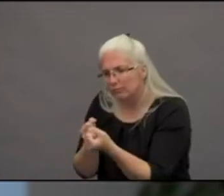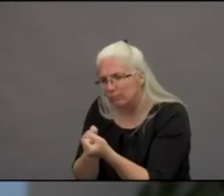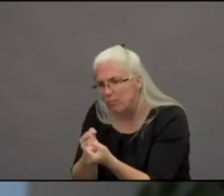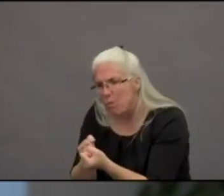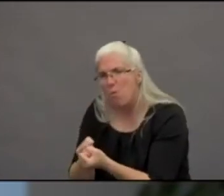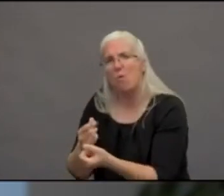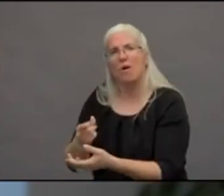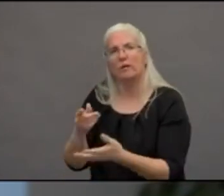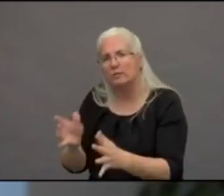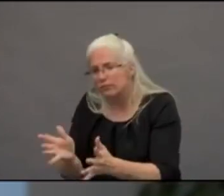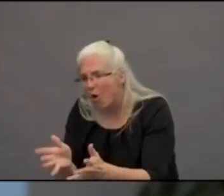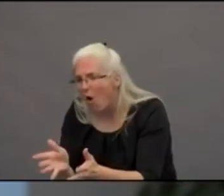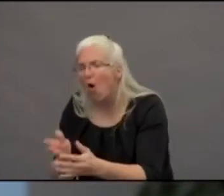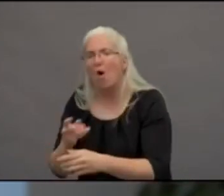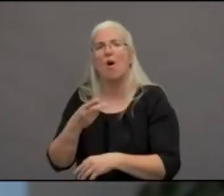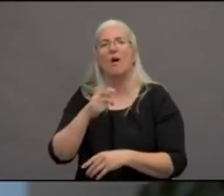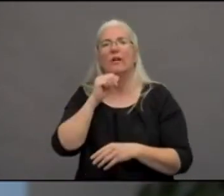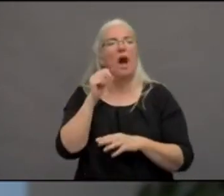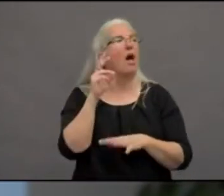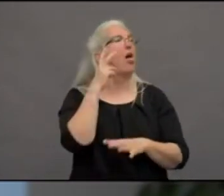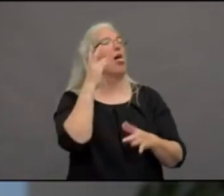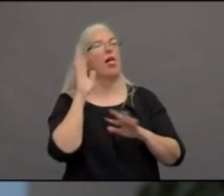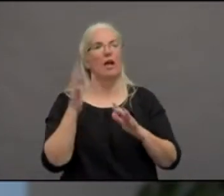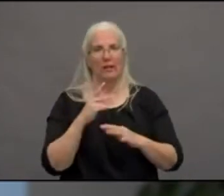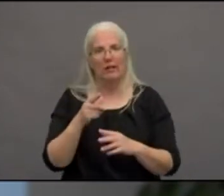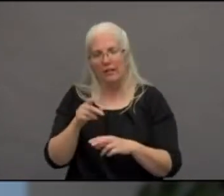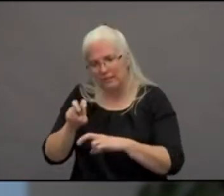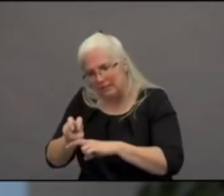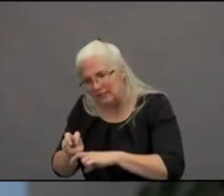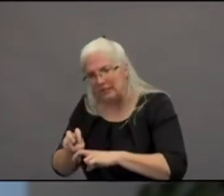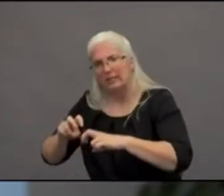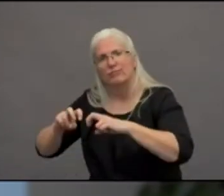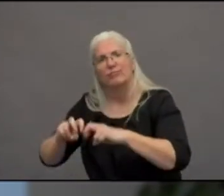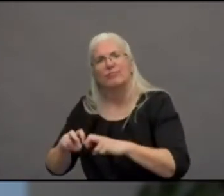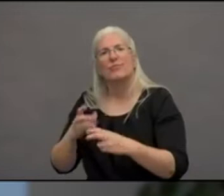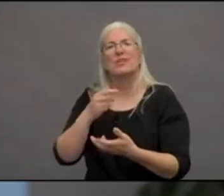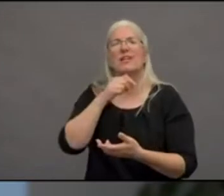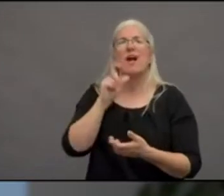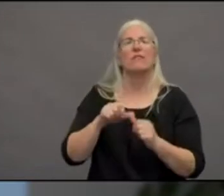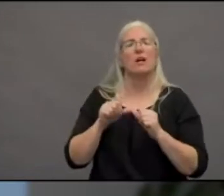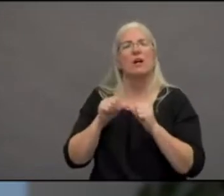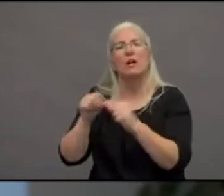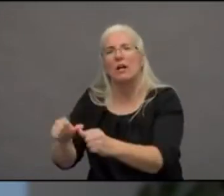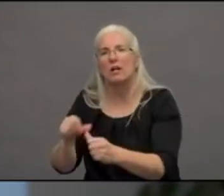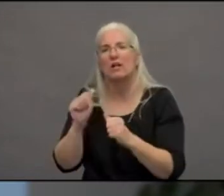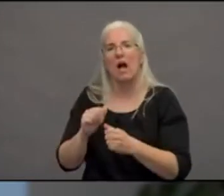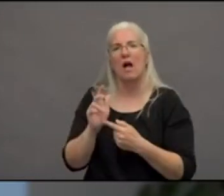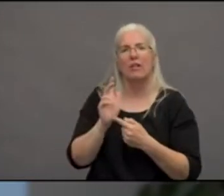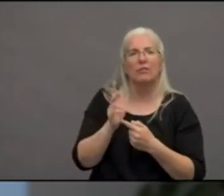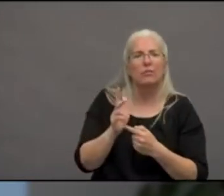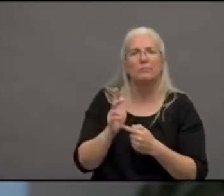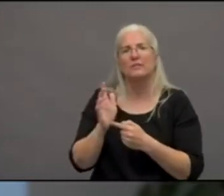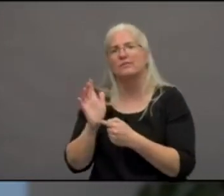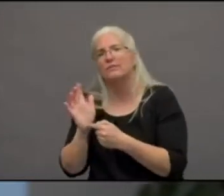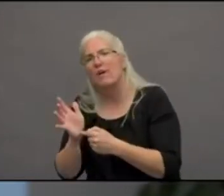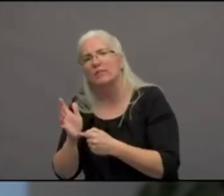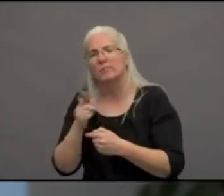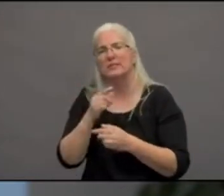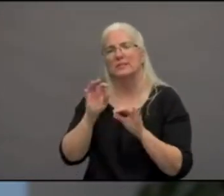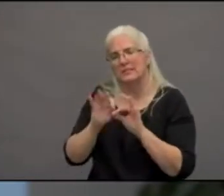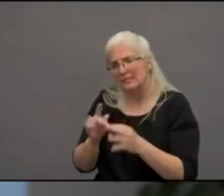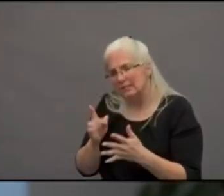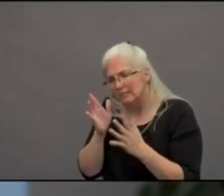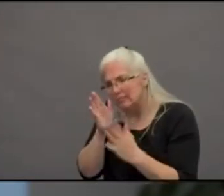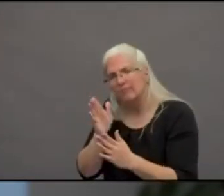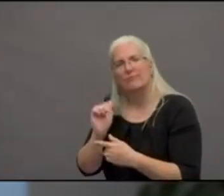of conversations. Attuned is noticing how somebody's feeling, wondering about it, connecting with them about that.